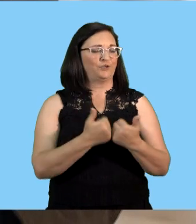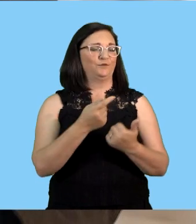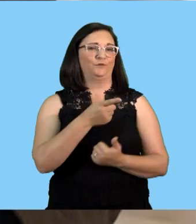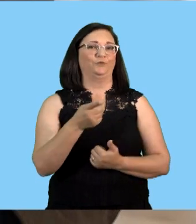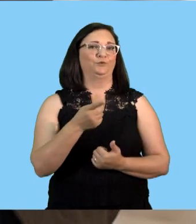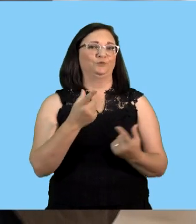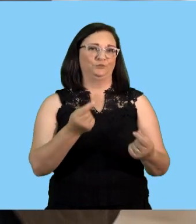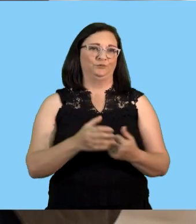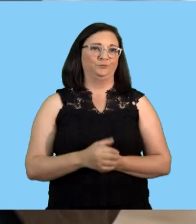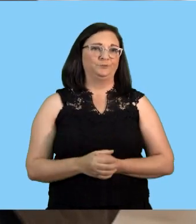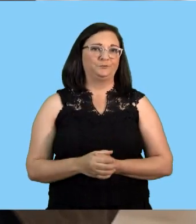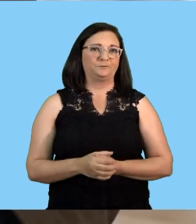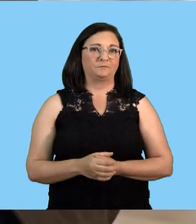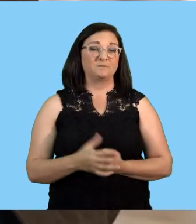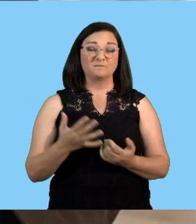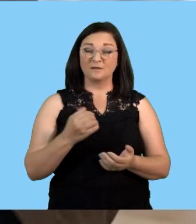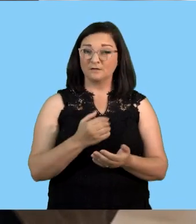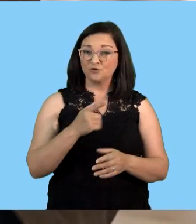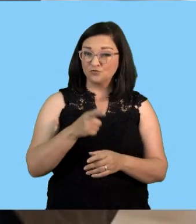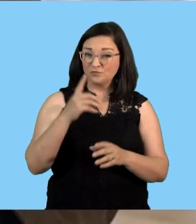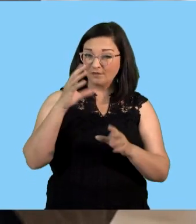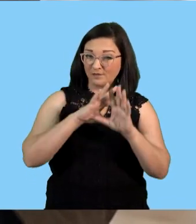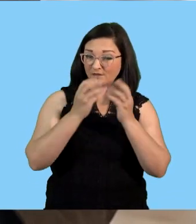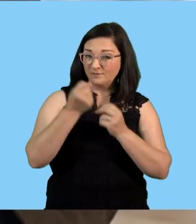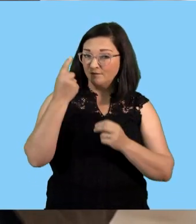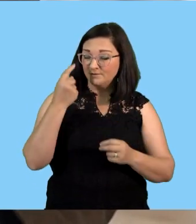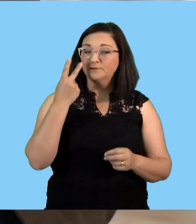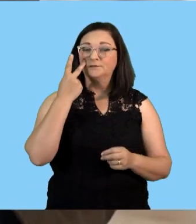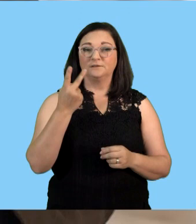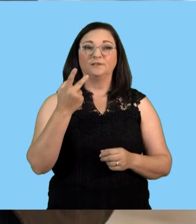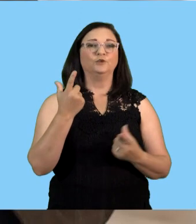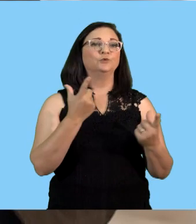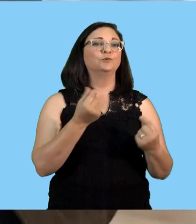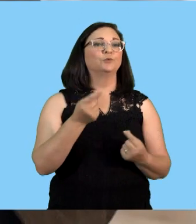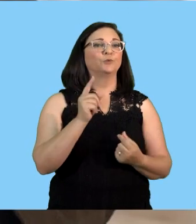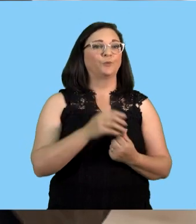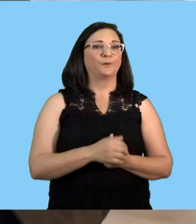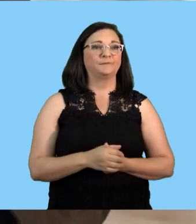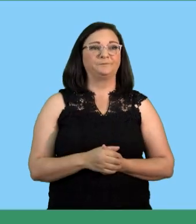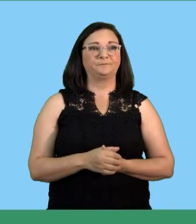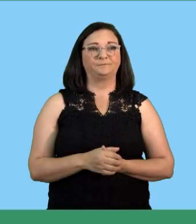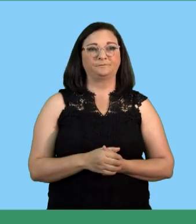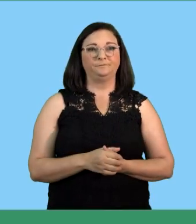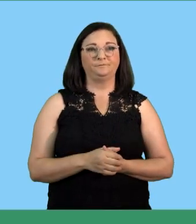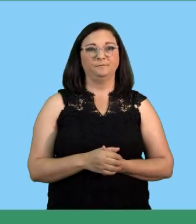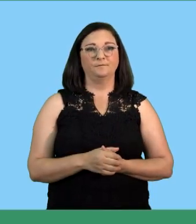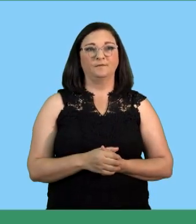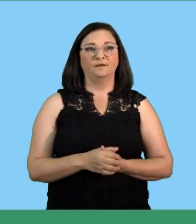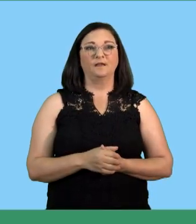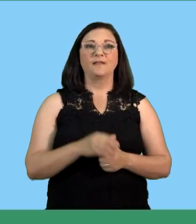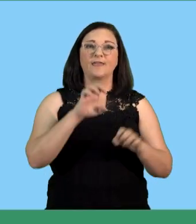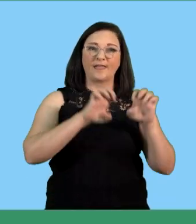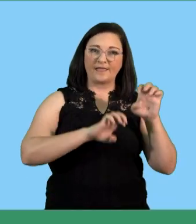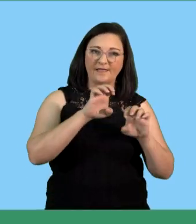challenging, just to challenge yourself and see if you understood the entire topic. So what you need to do for us, or for me rather, you need